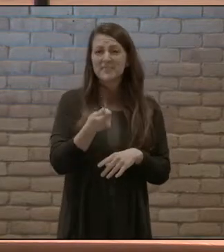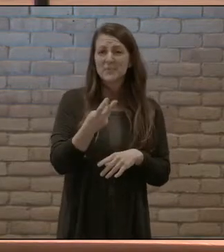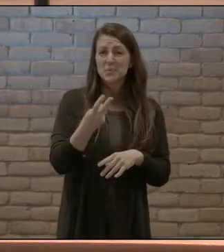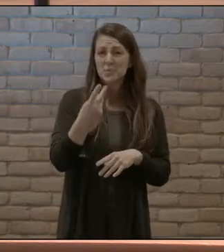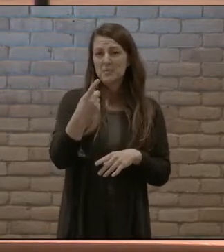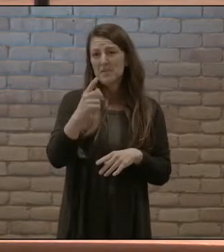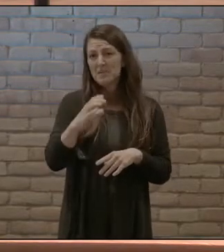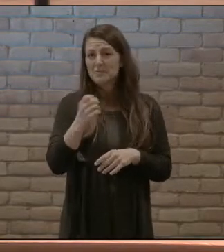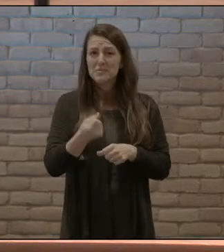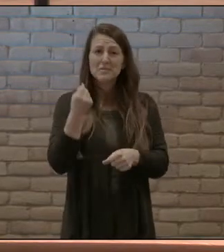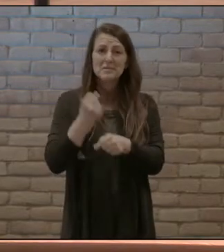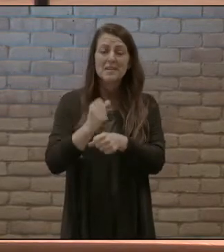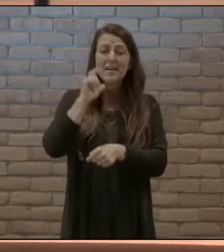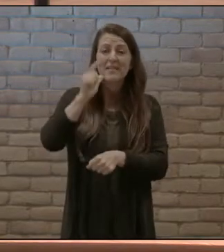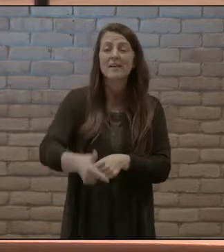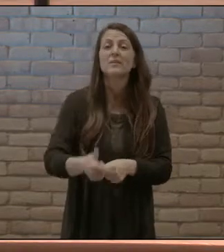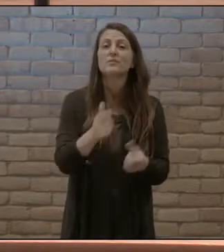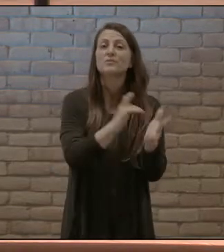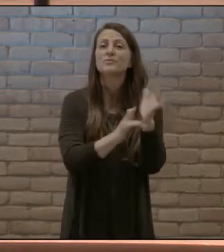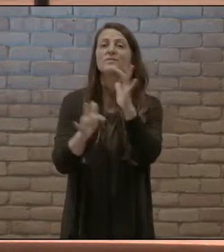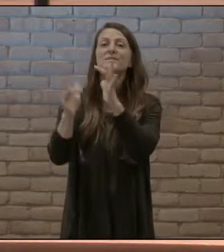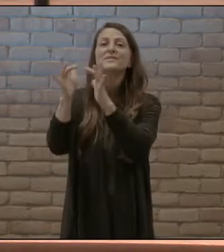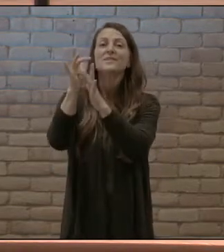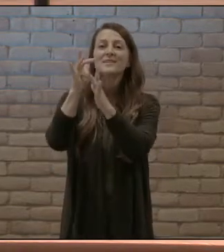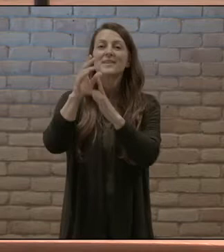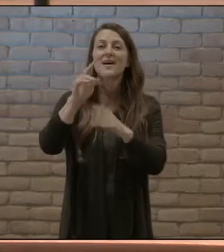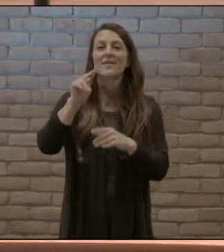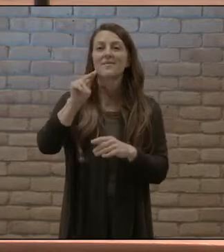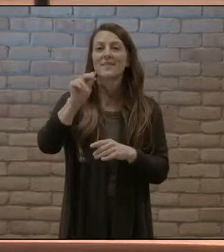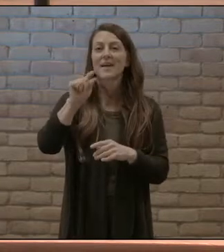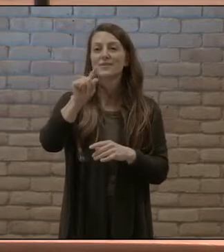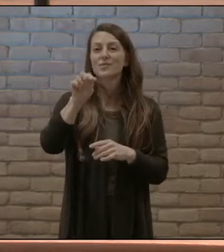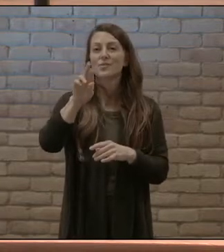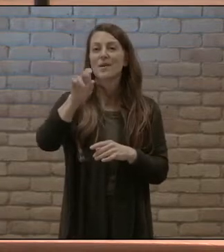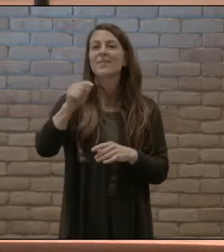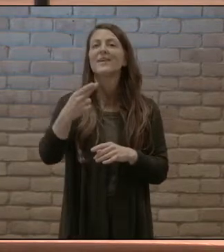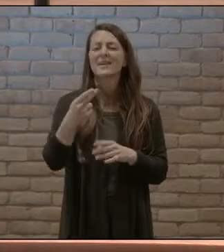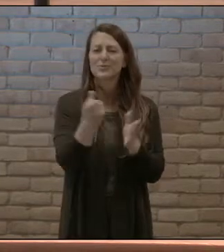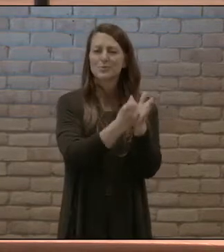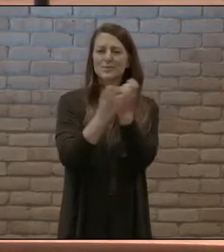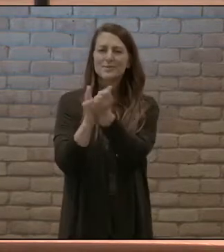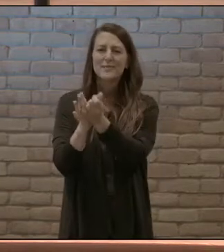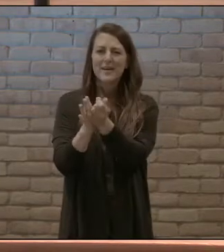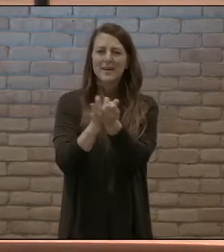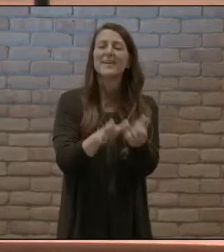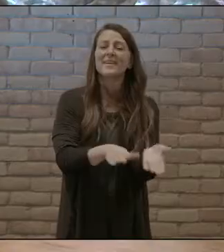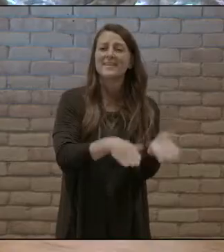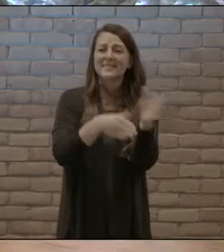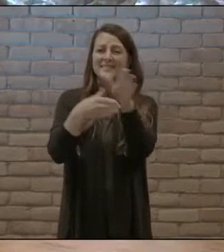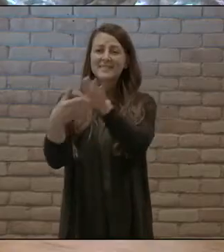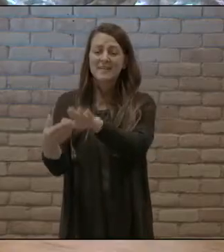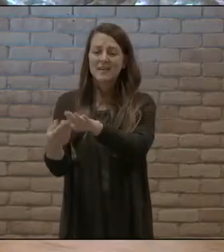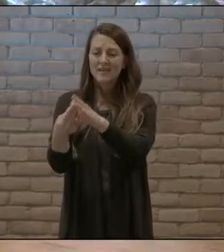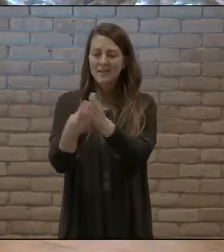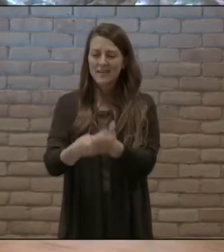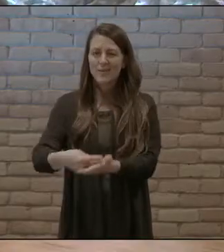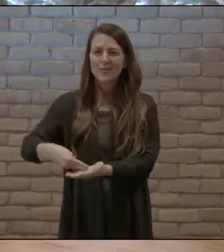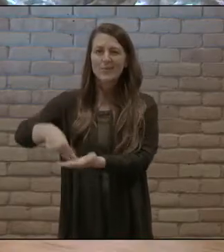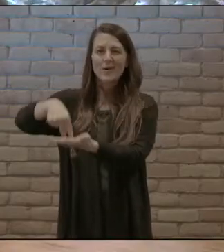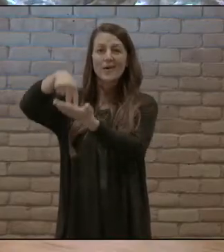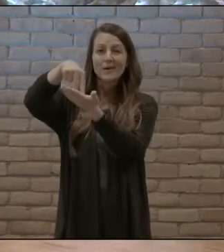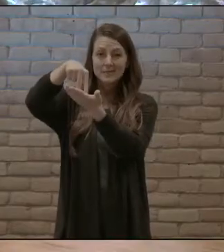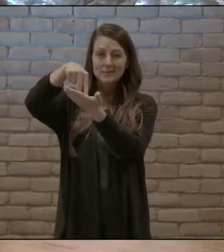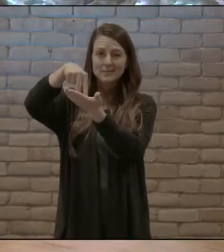later, Jesus of Nazareth is crucified and he rises from the dead.